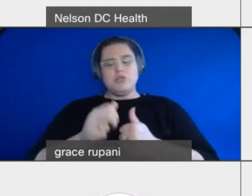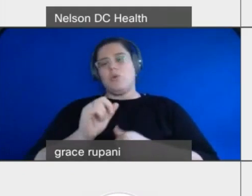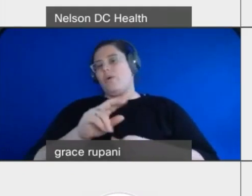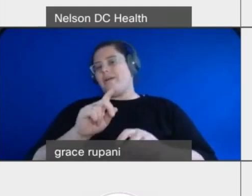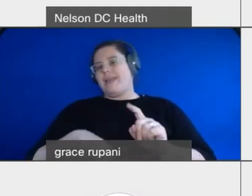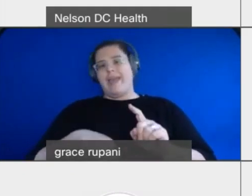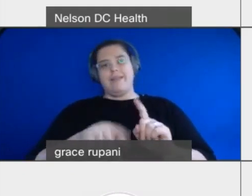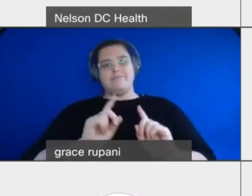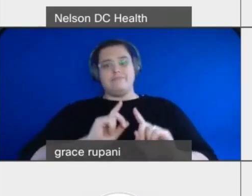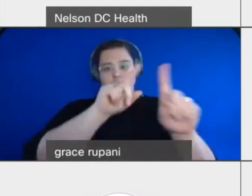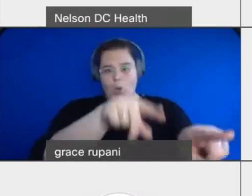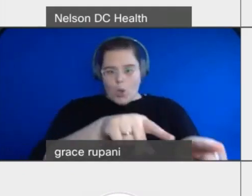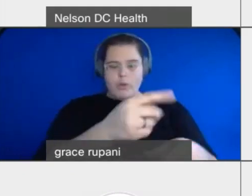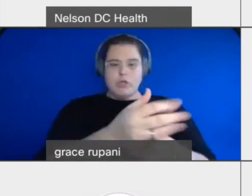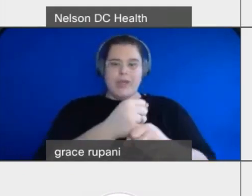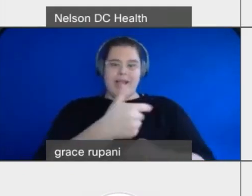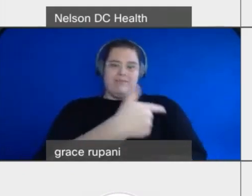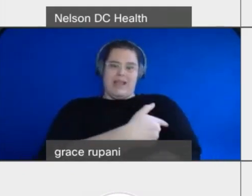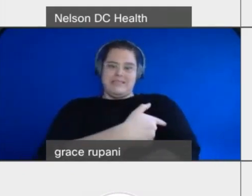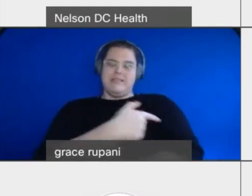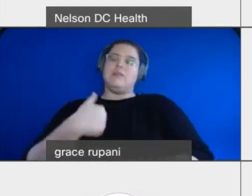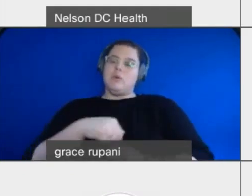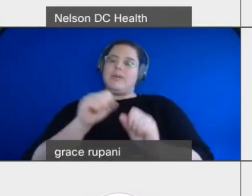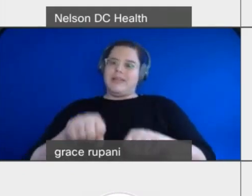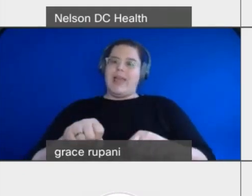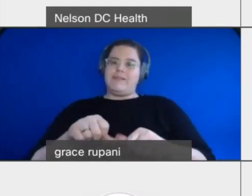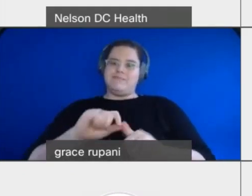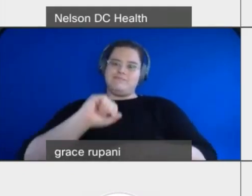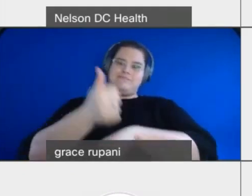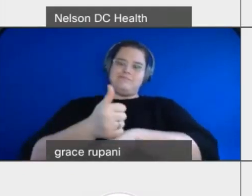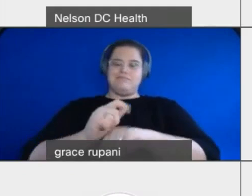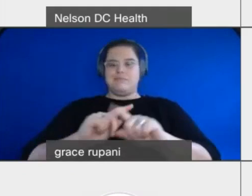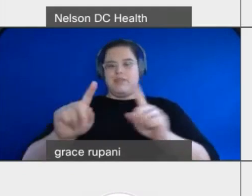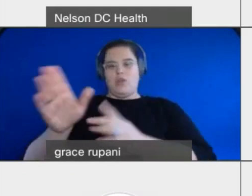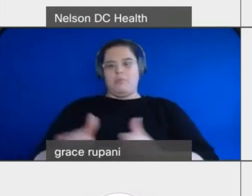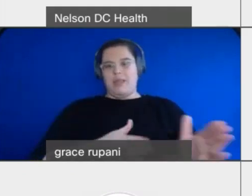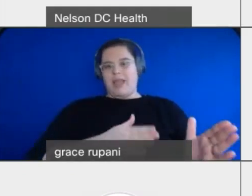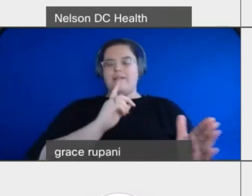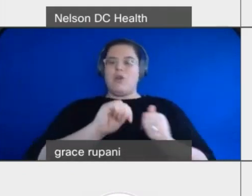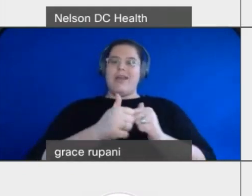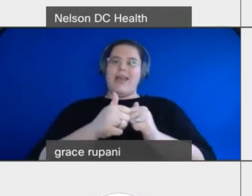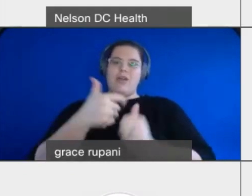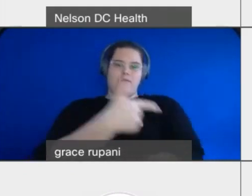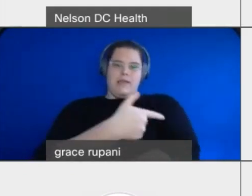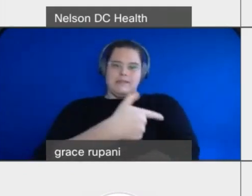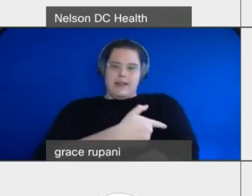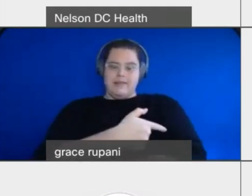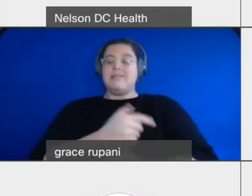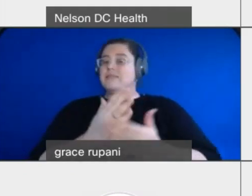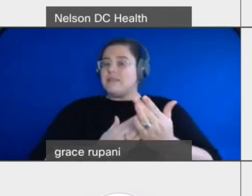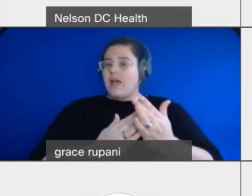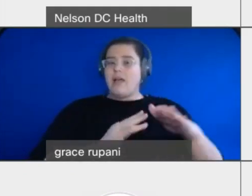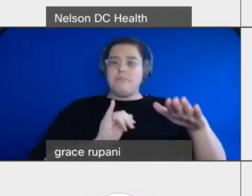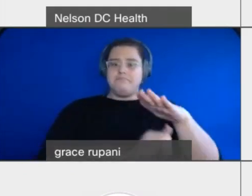is, what the barrier is, so that we can make plans for how that person can be vaccinated. We have some folks who may not be able to leave the home for